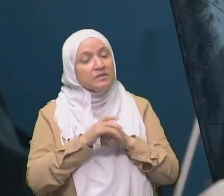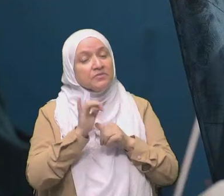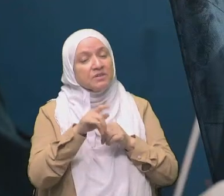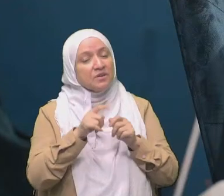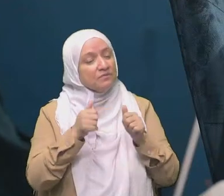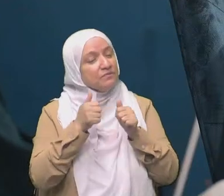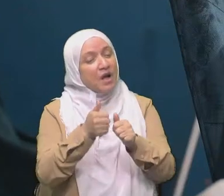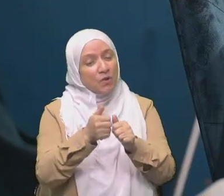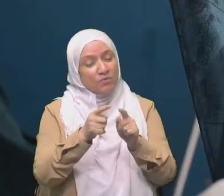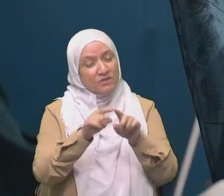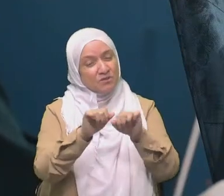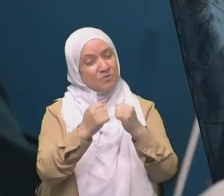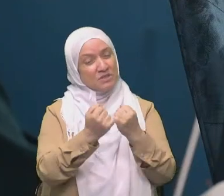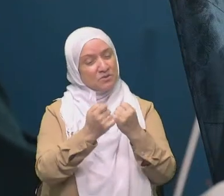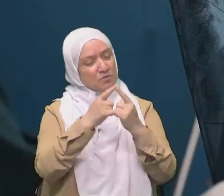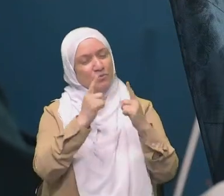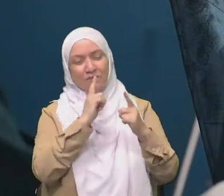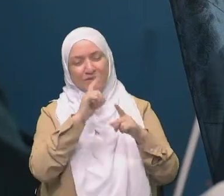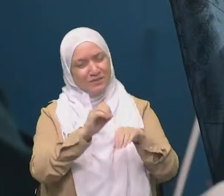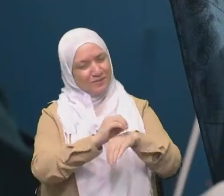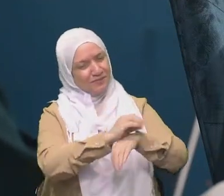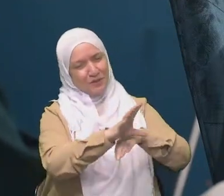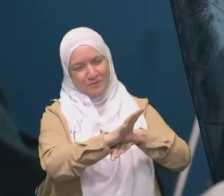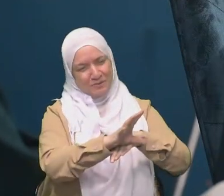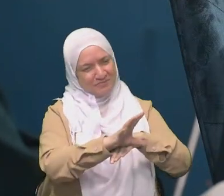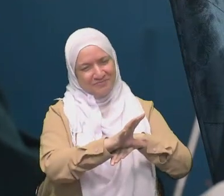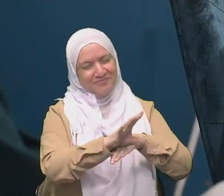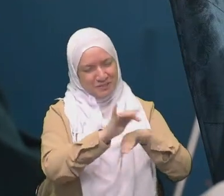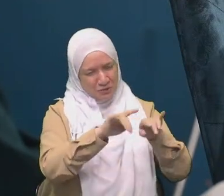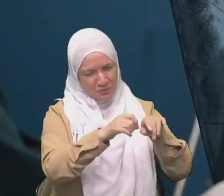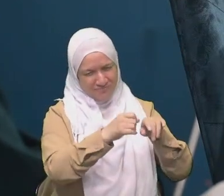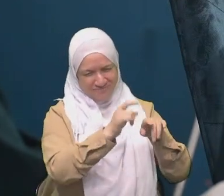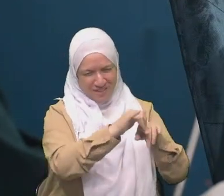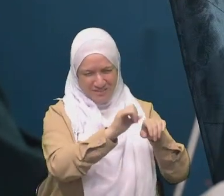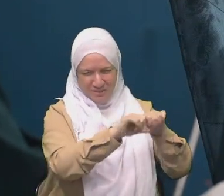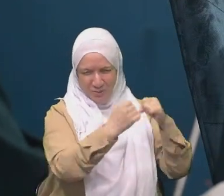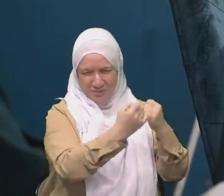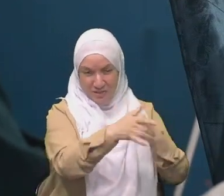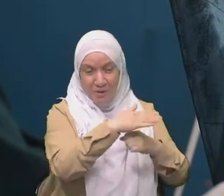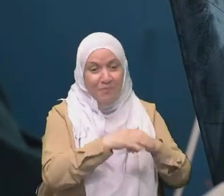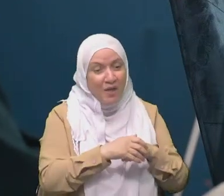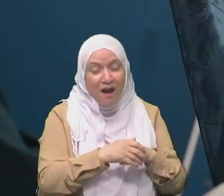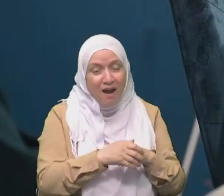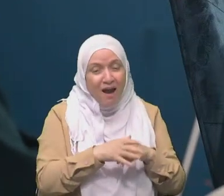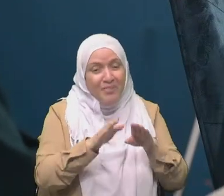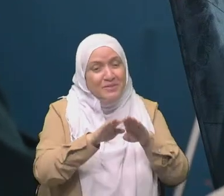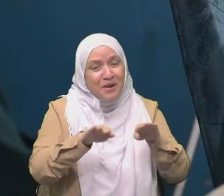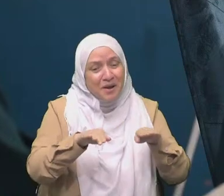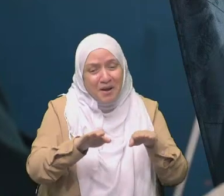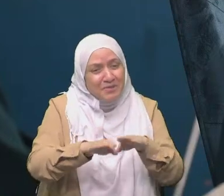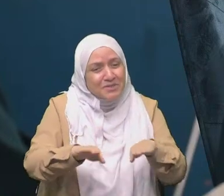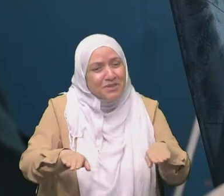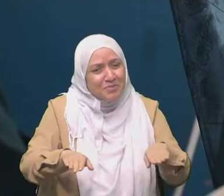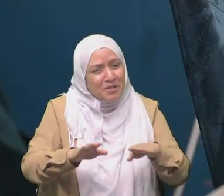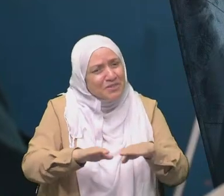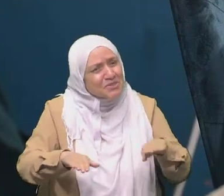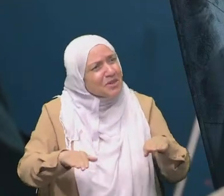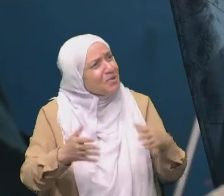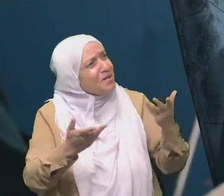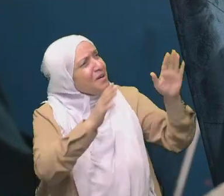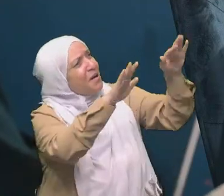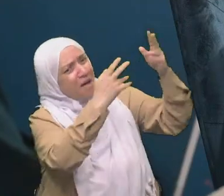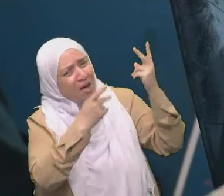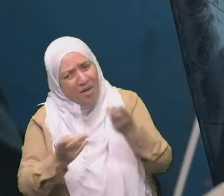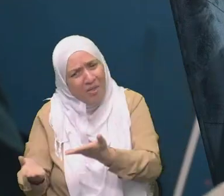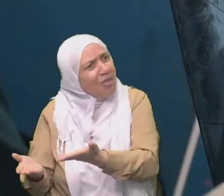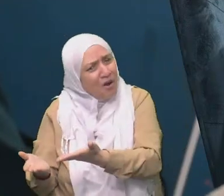becomes problematic. And their kids start having the excuse, well, they do this in the school, and I've seen these people, you know, on social media do that. Their hijab is,